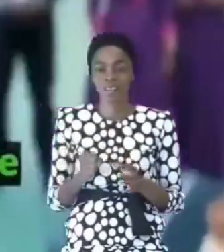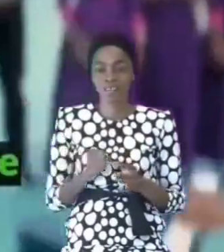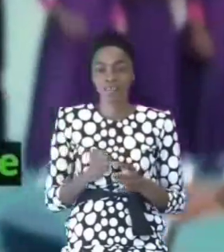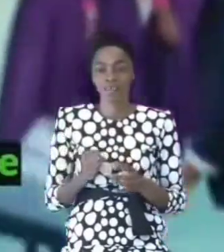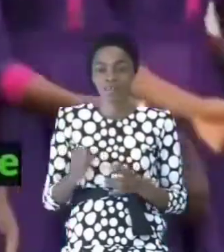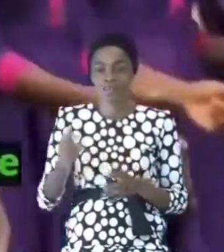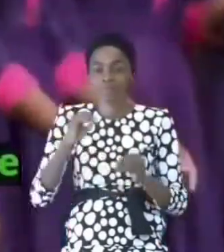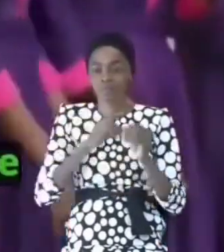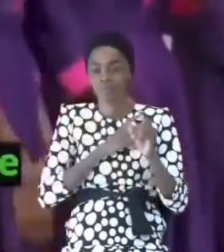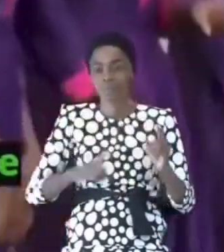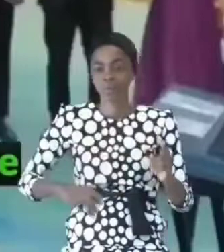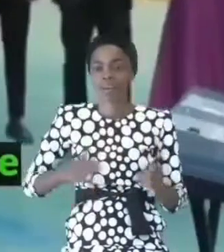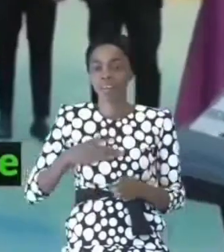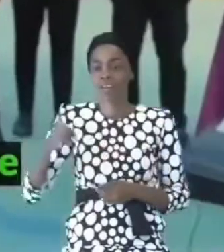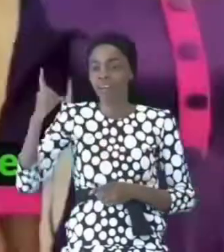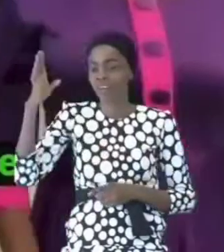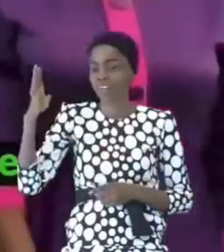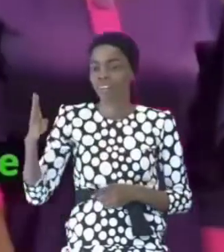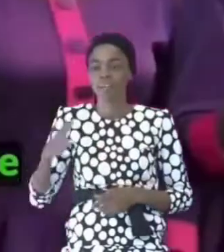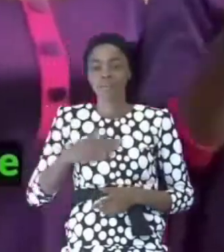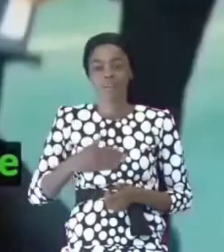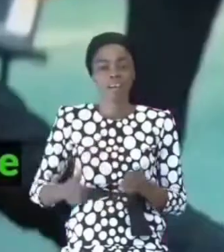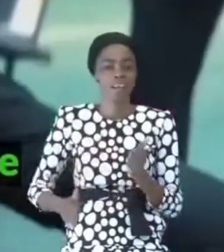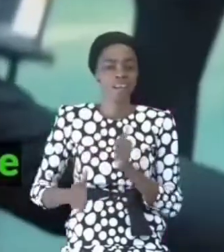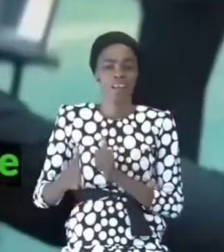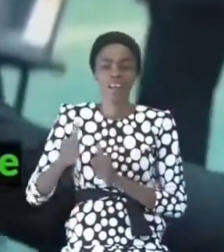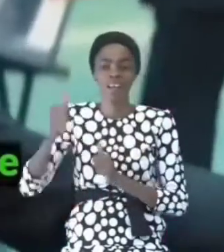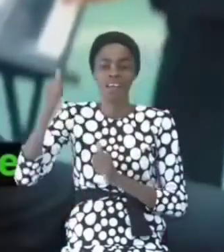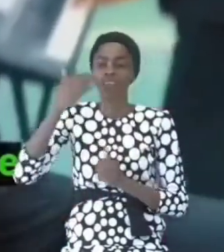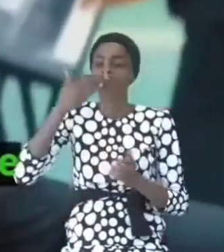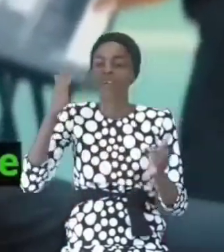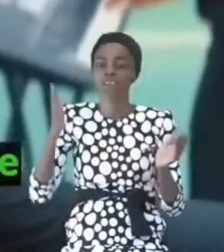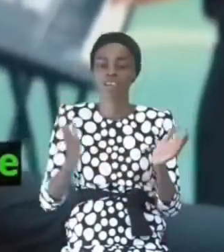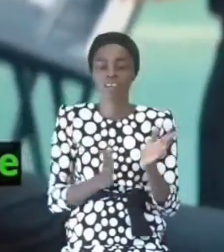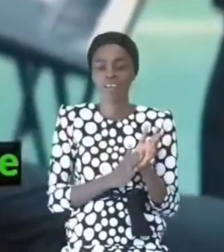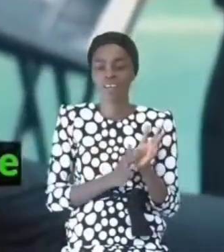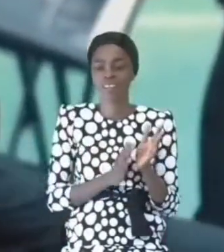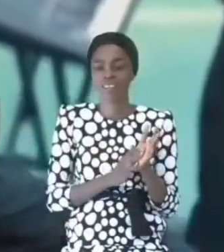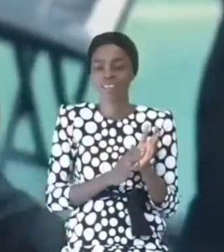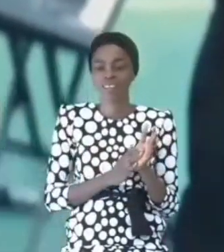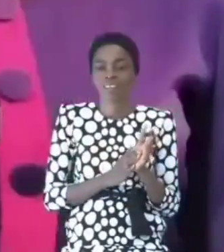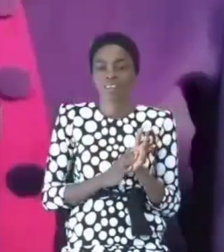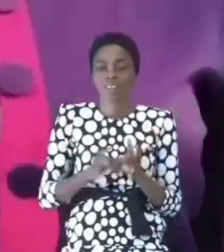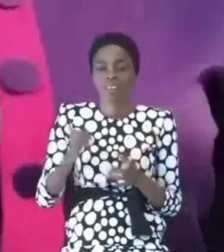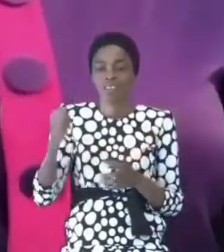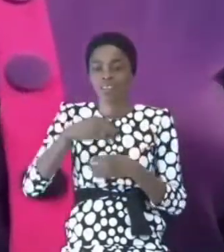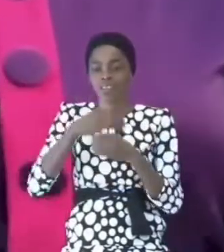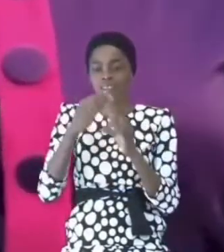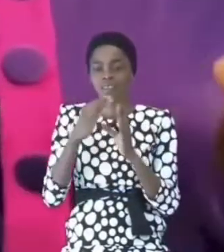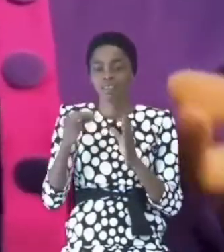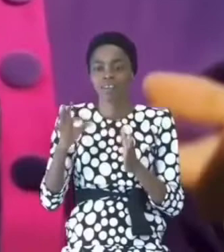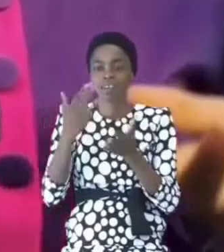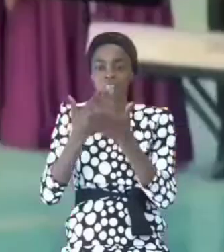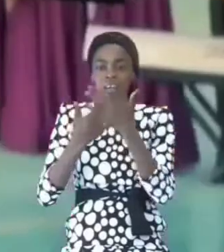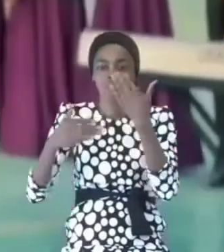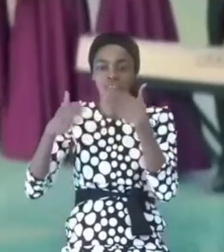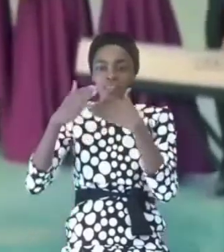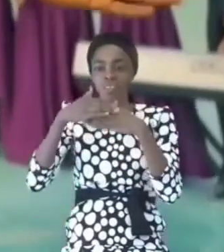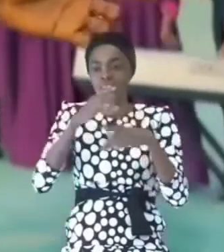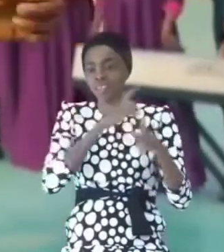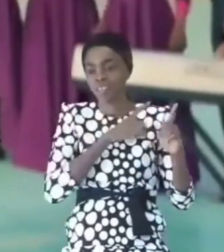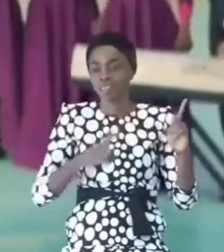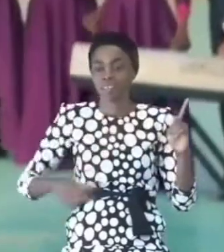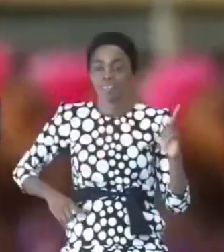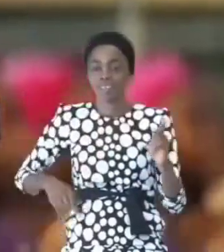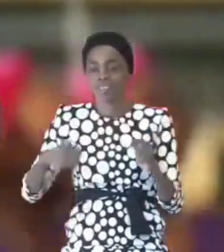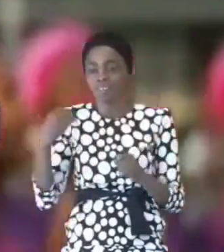chains. Oh Lord, my God, my highest praise, Creator of all heavens,